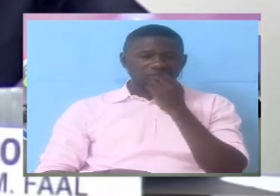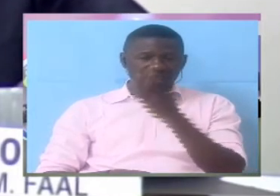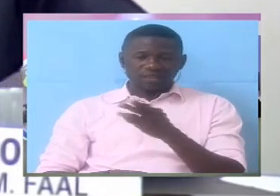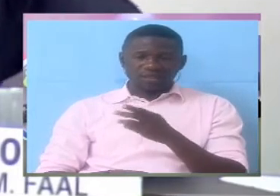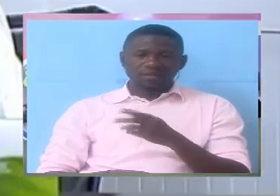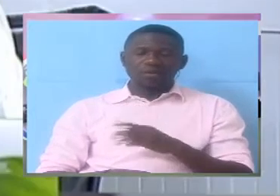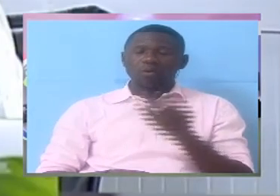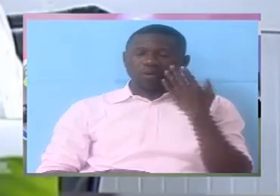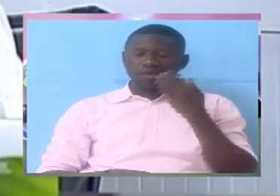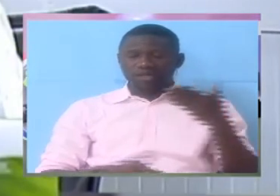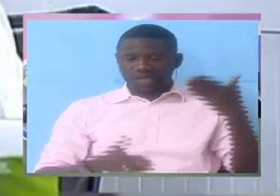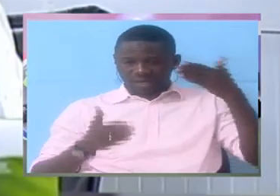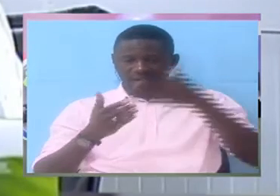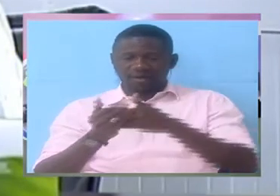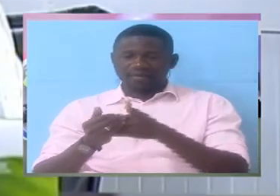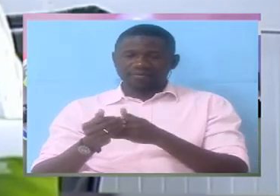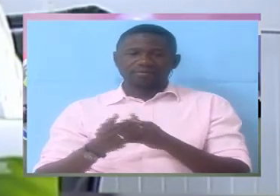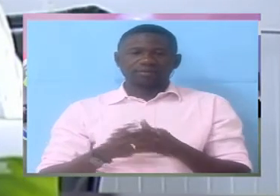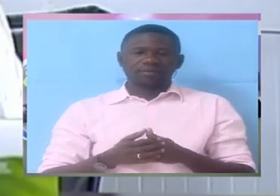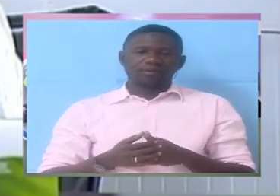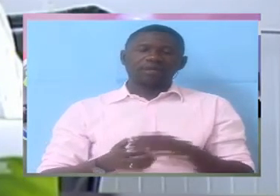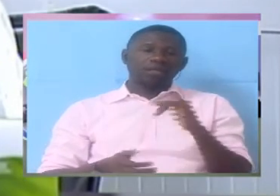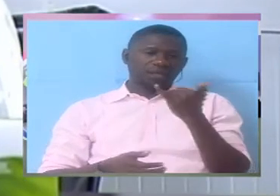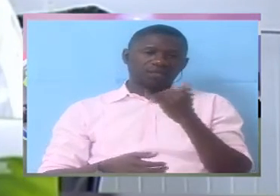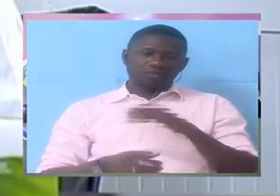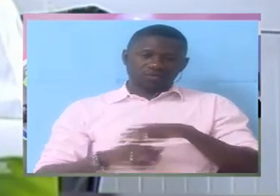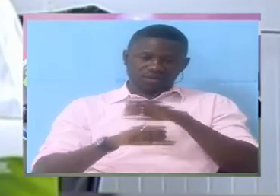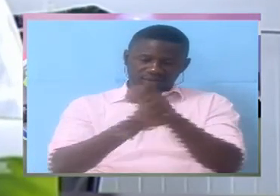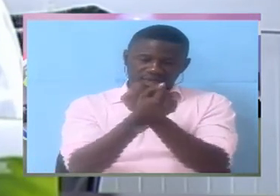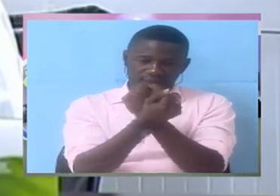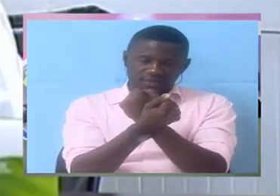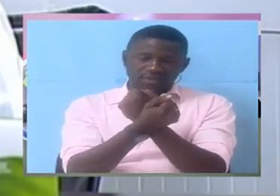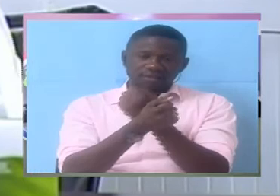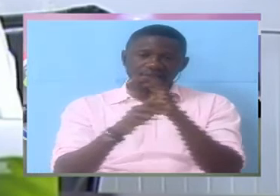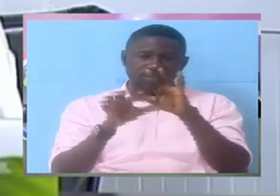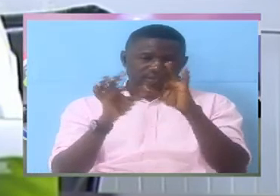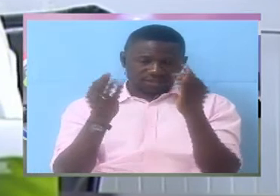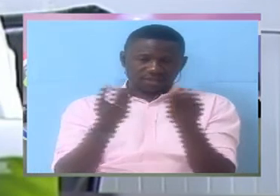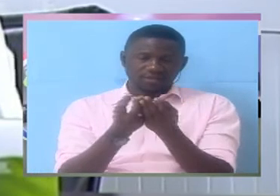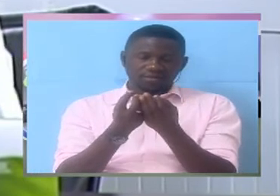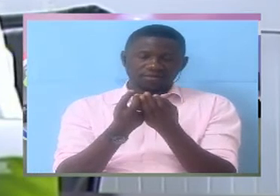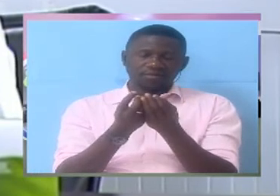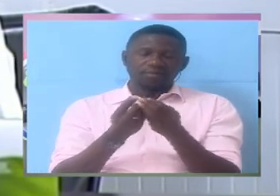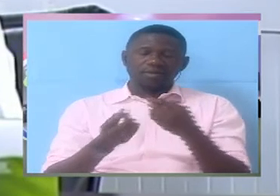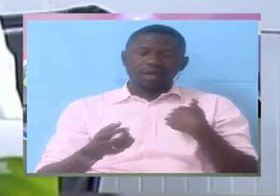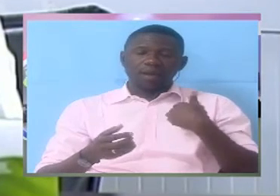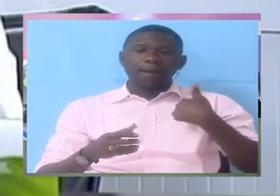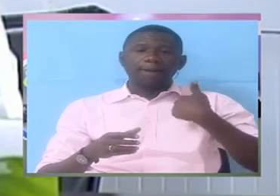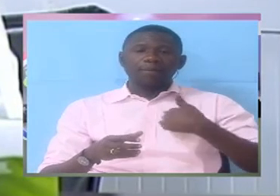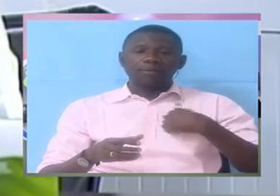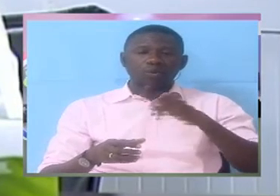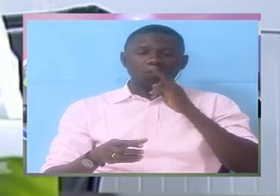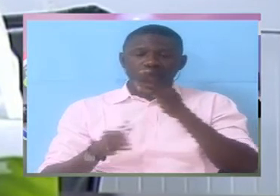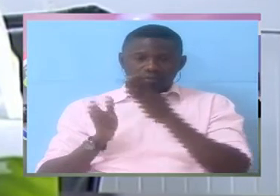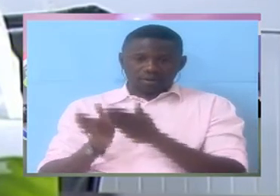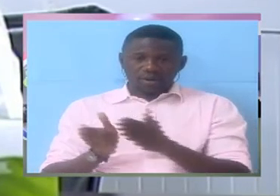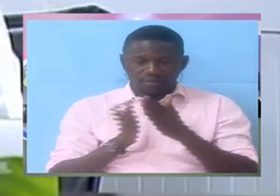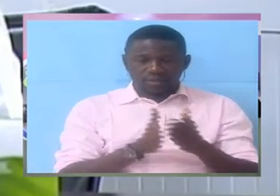was an arresting team. I was one of the planners. Planners of